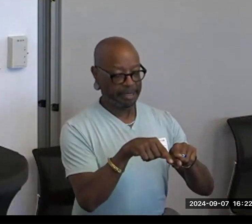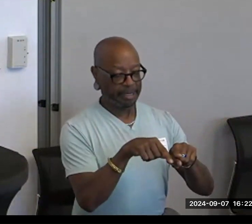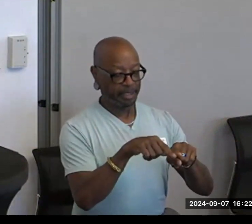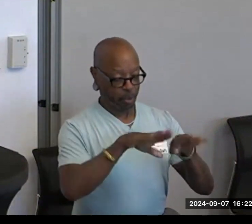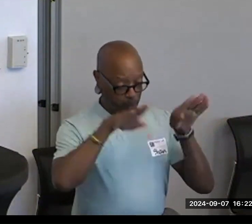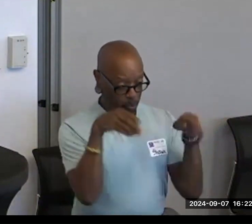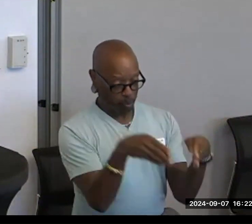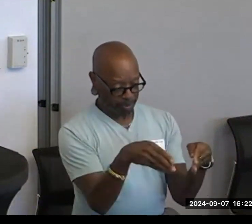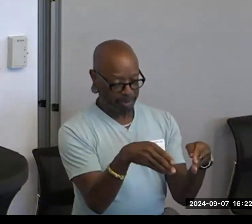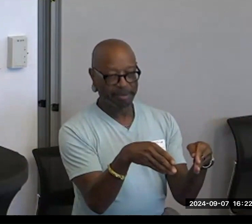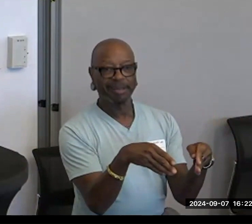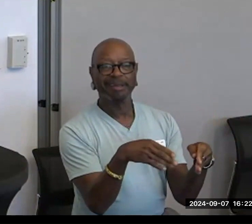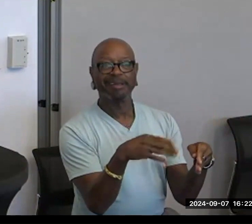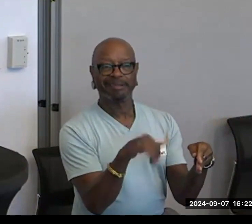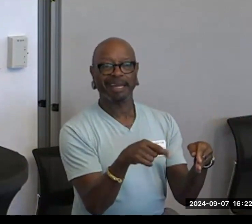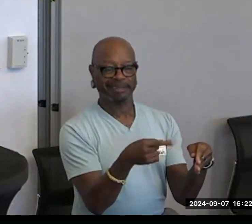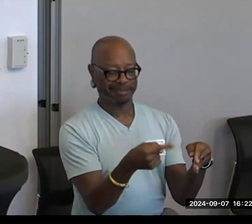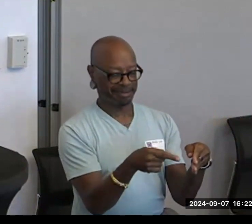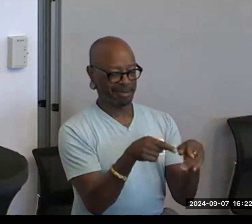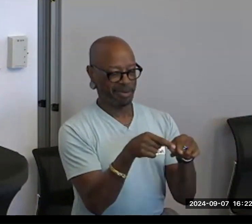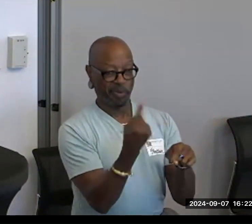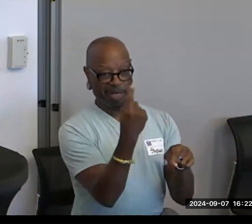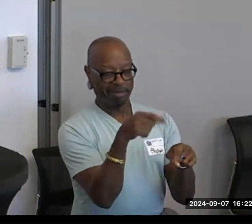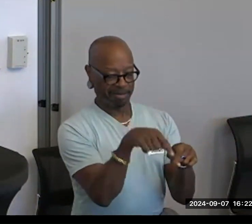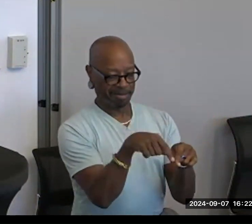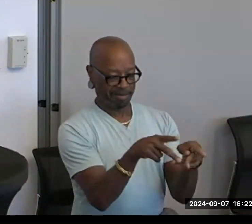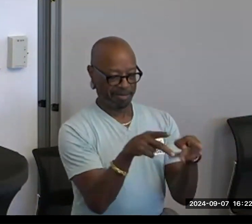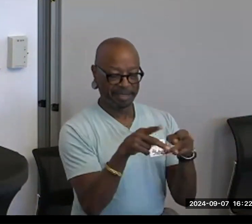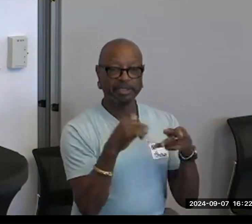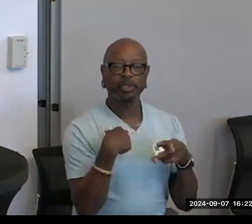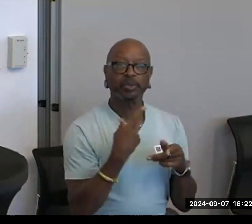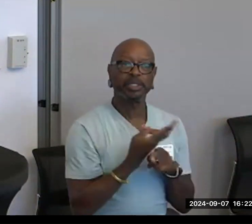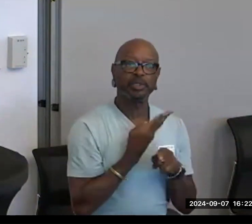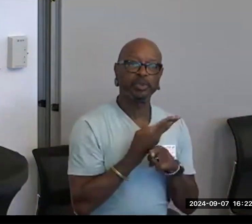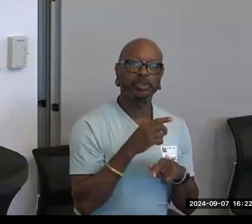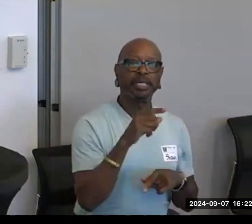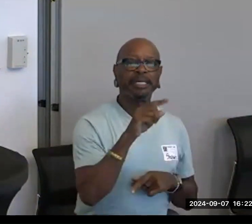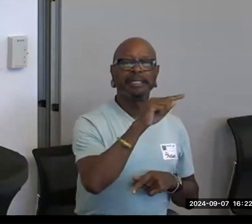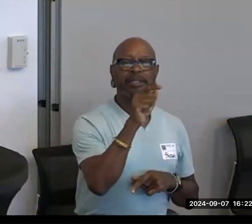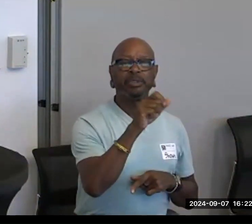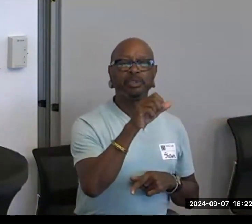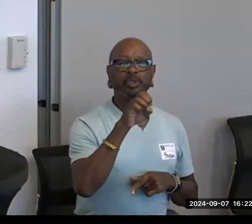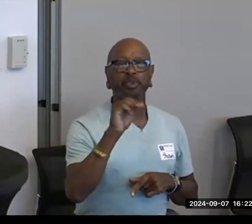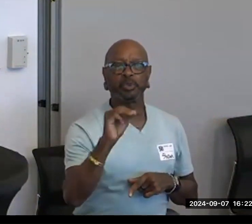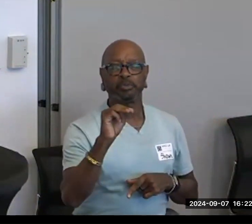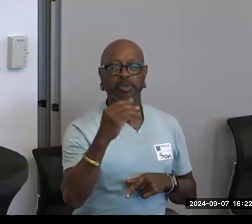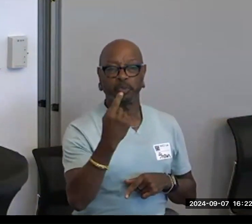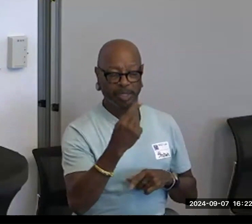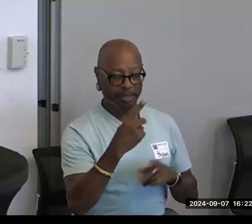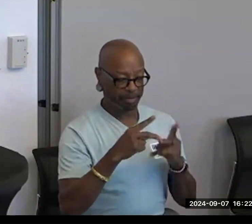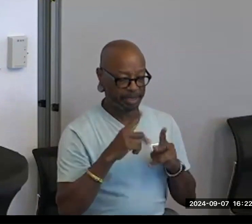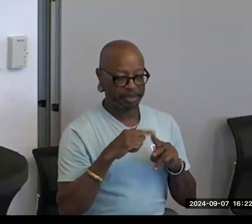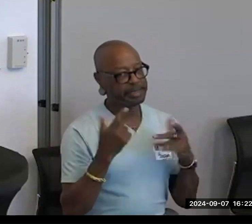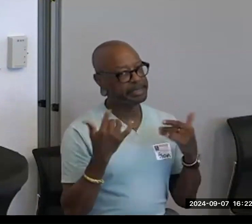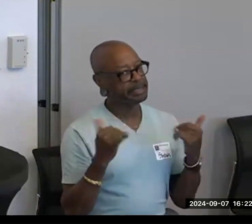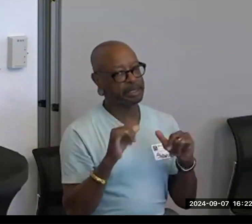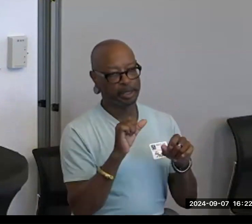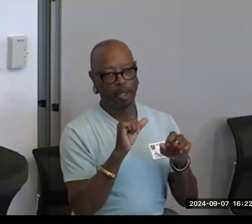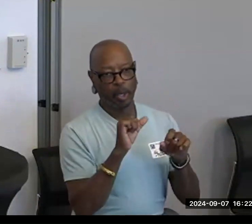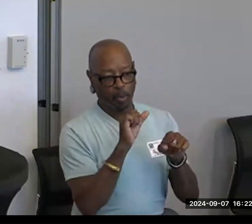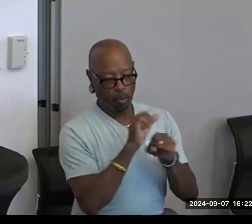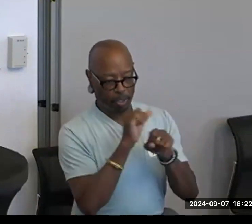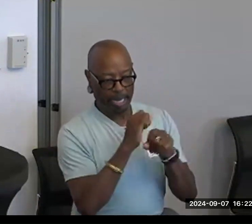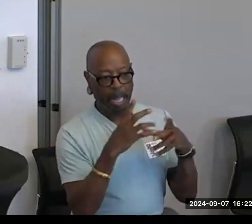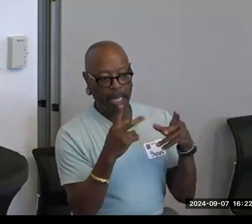in on that spot. So you can point the zoom to some extent, but there's a lot of work in progress to